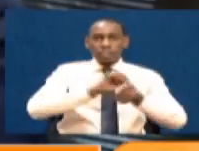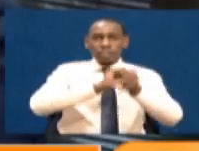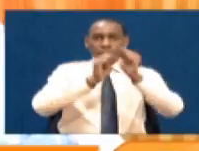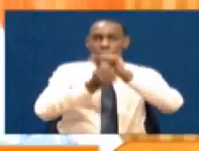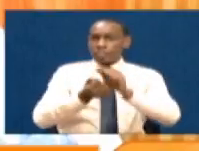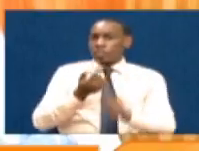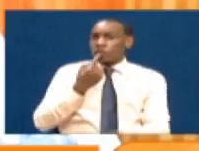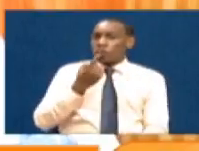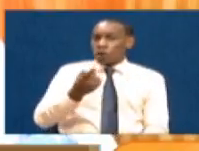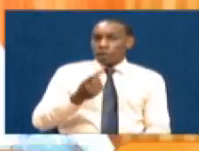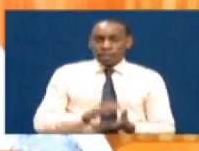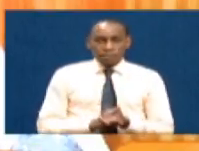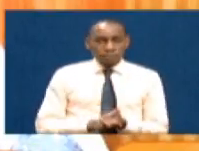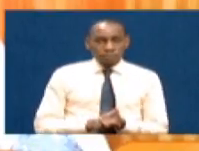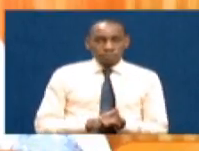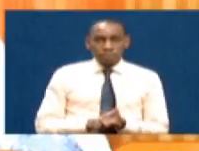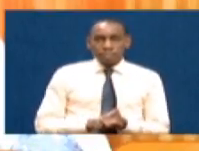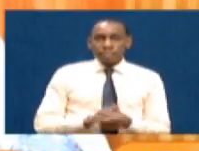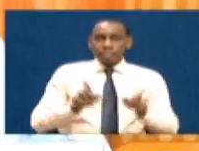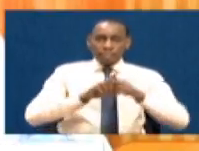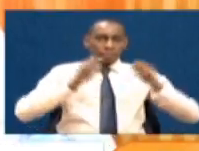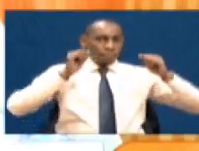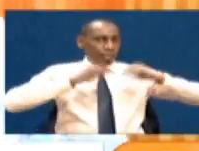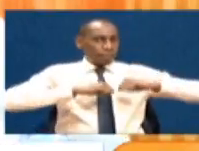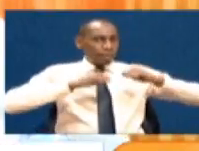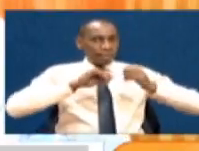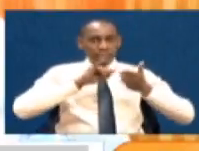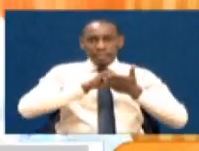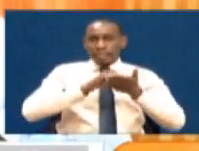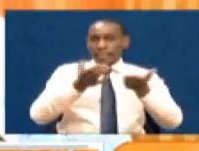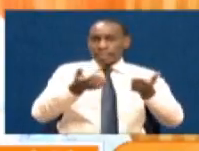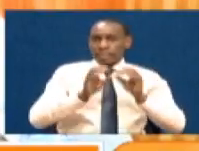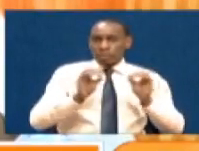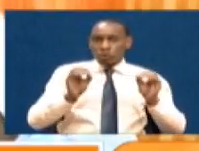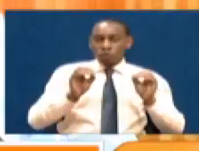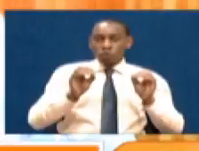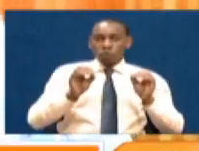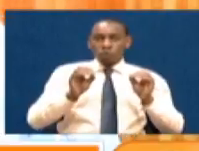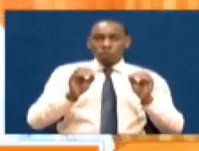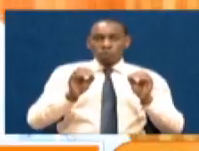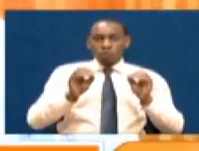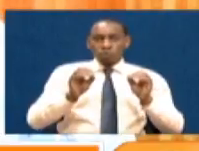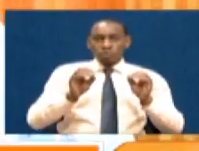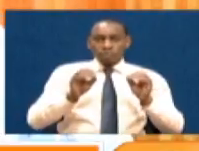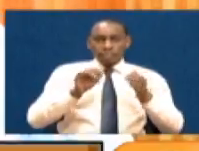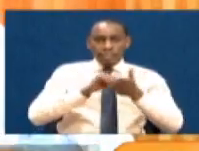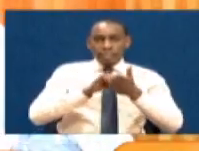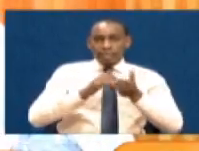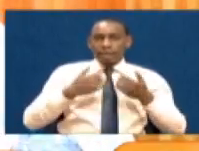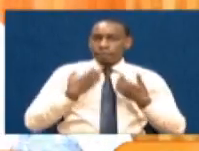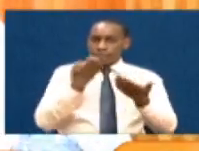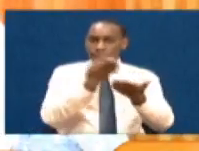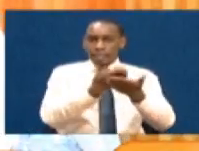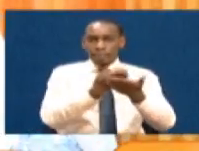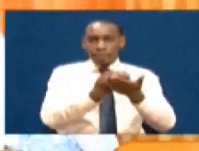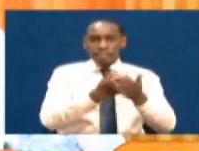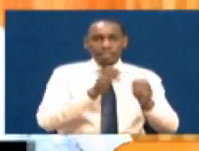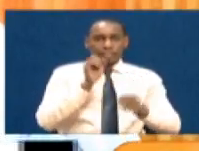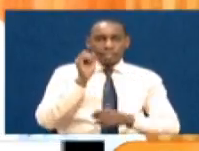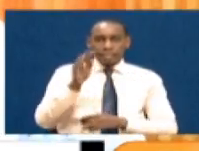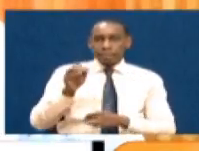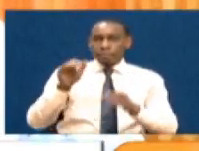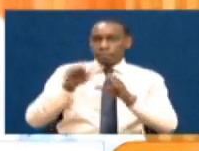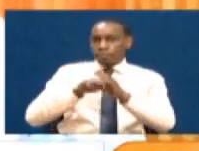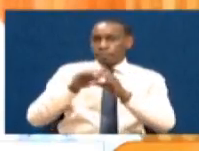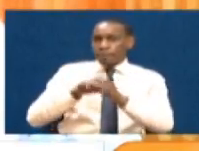that directive. So I want us to agree that we do not need to belabor that point anymore. We'll get that evidence, even if it is from